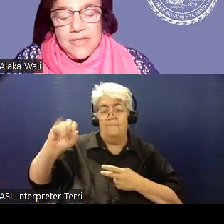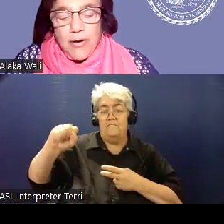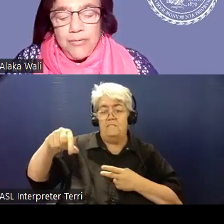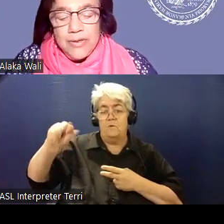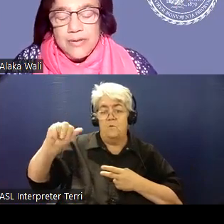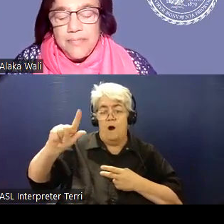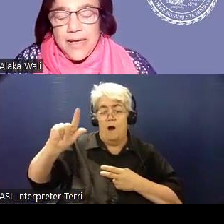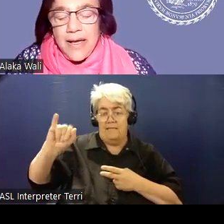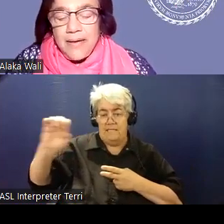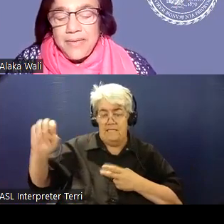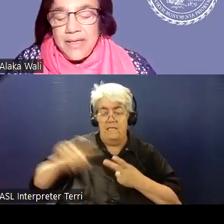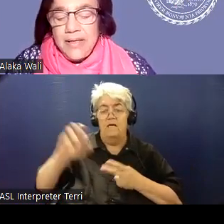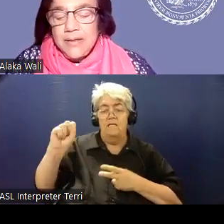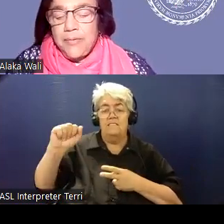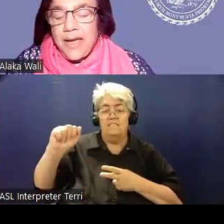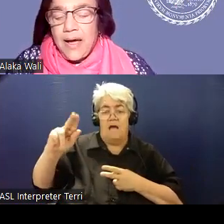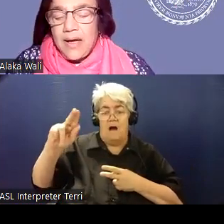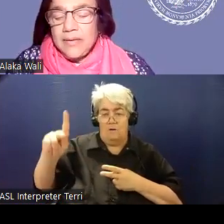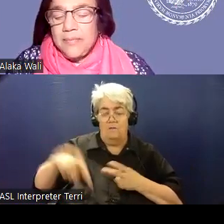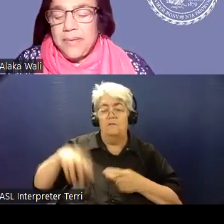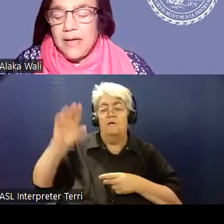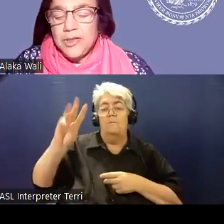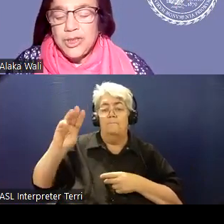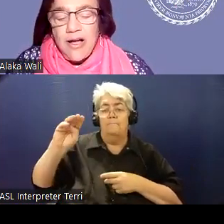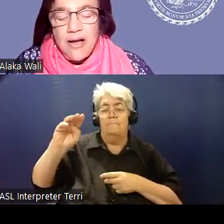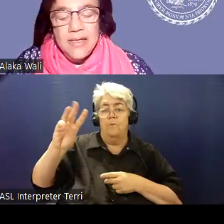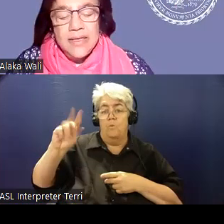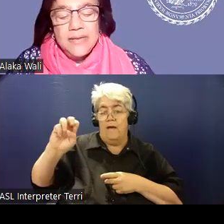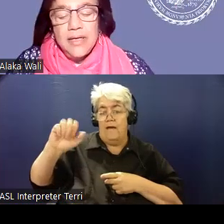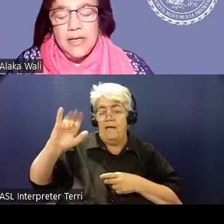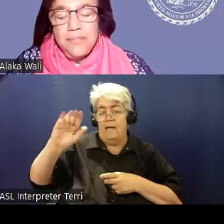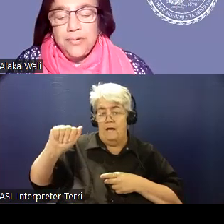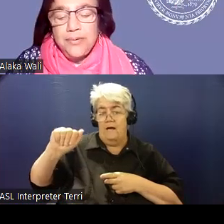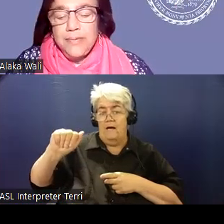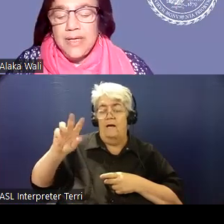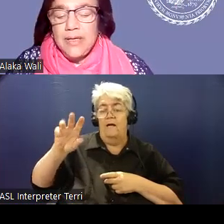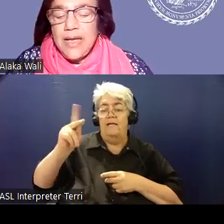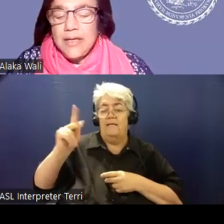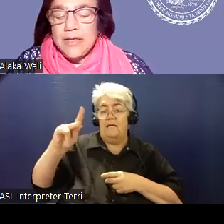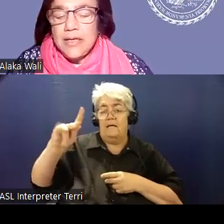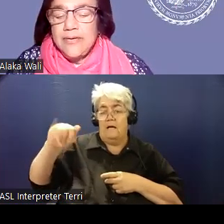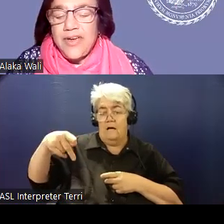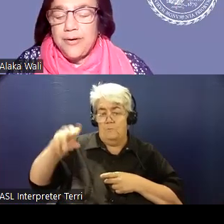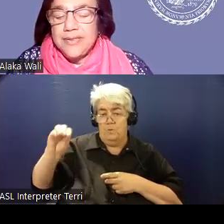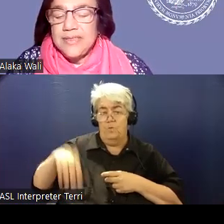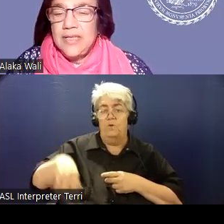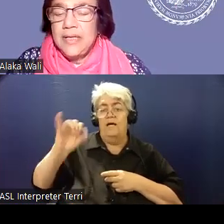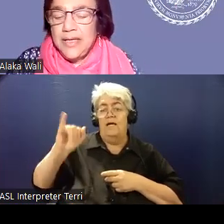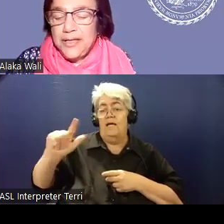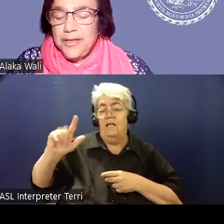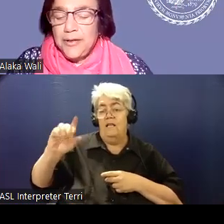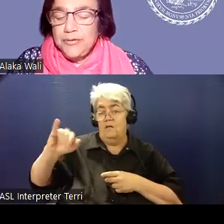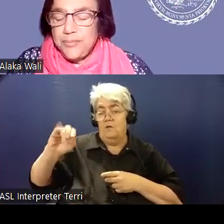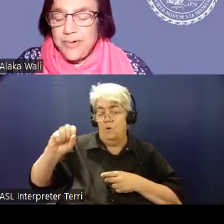the Sauk, the Miami, the Wea, the Piankashaw, the Kickapoo, the Illinois